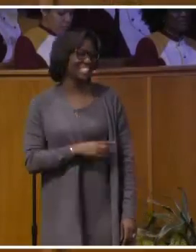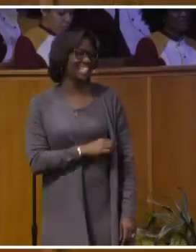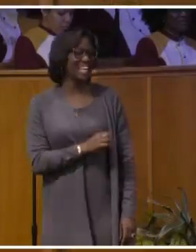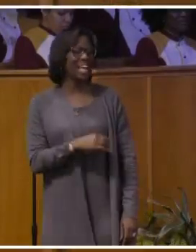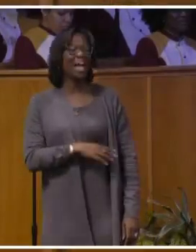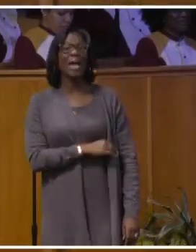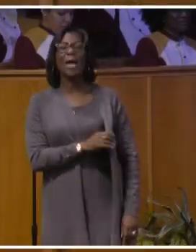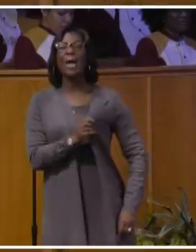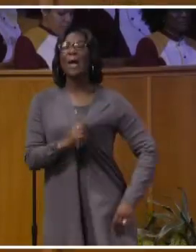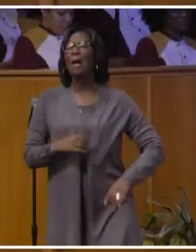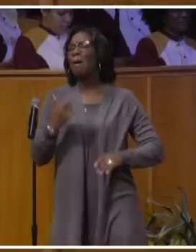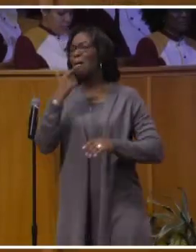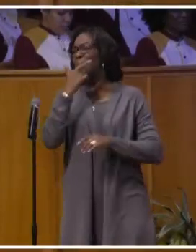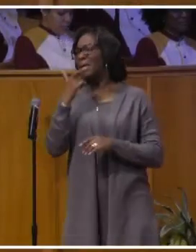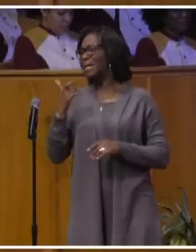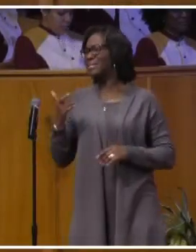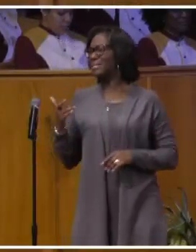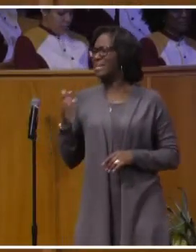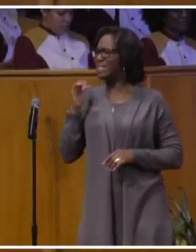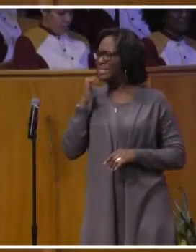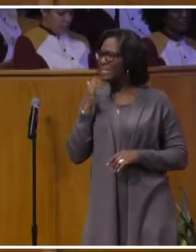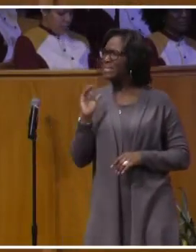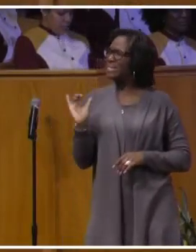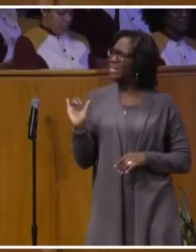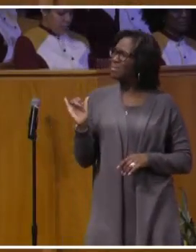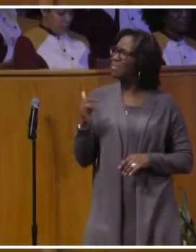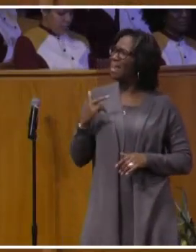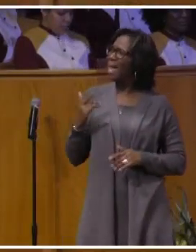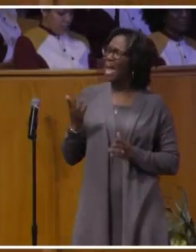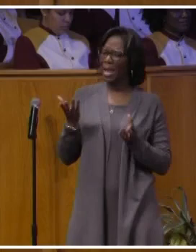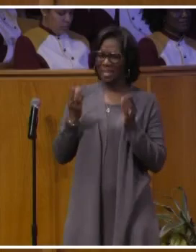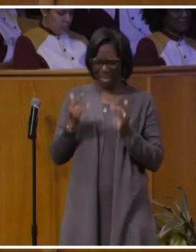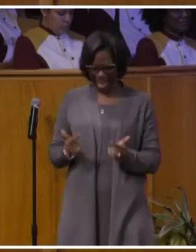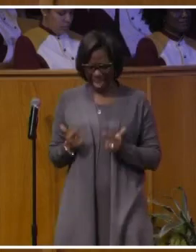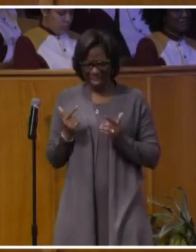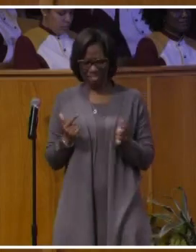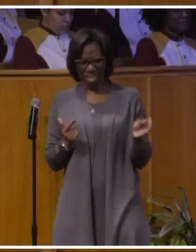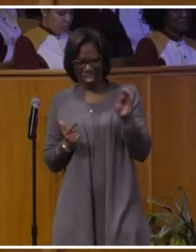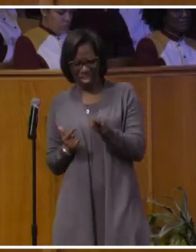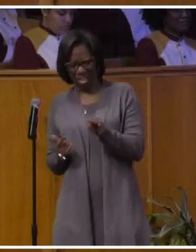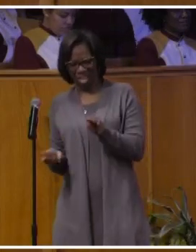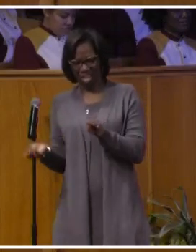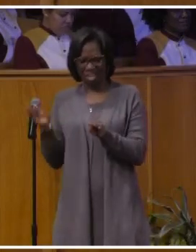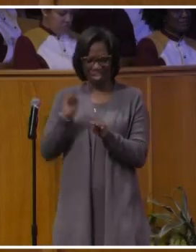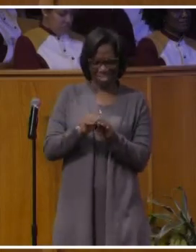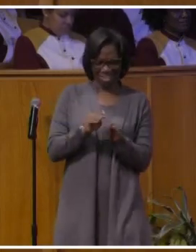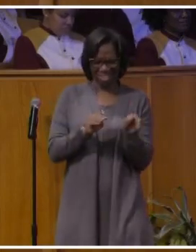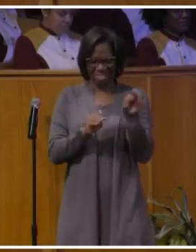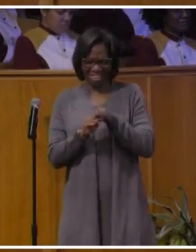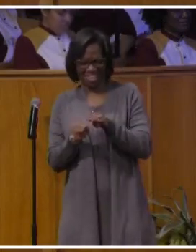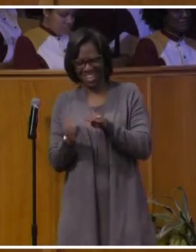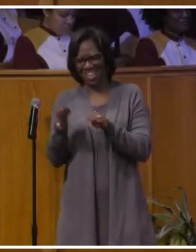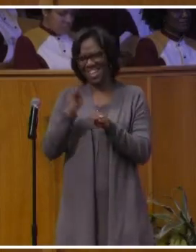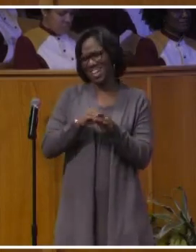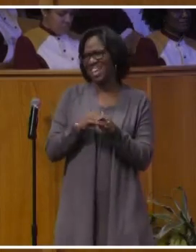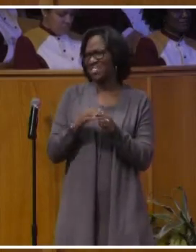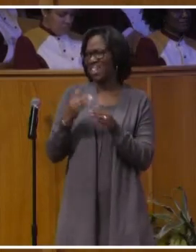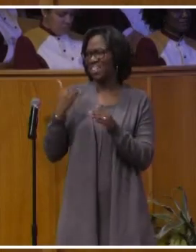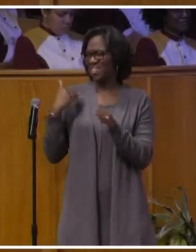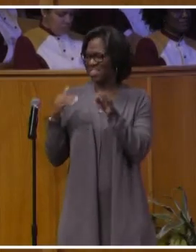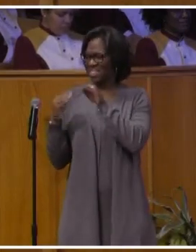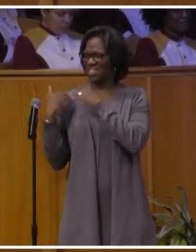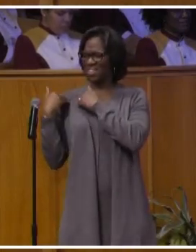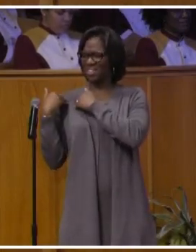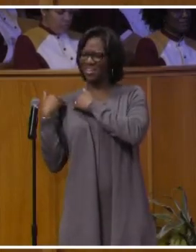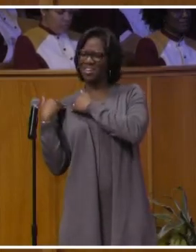Because it seemed like life can add more and more and more and more on you till you